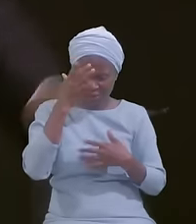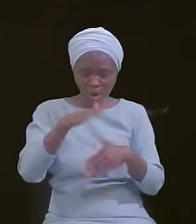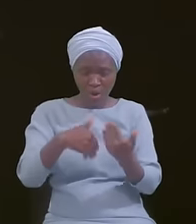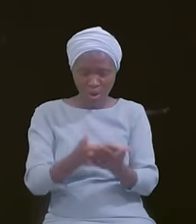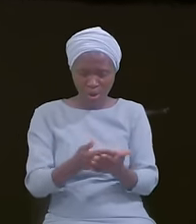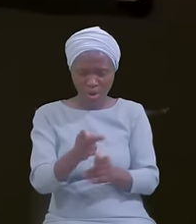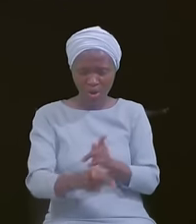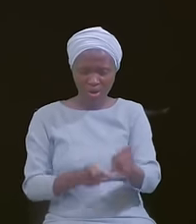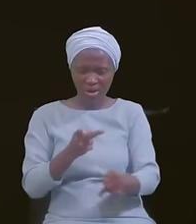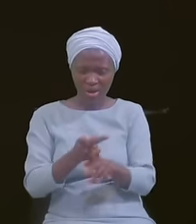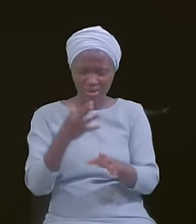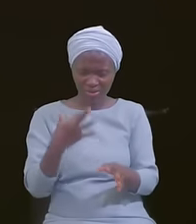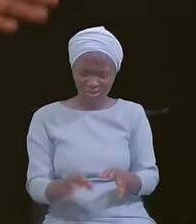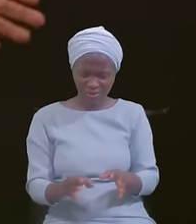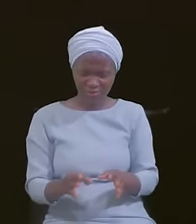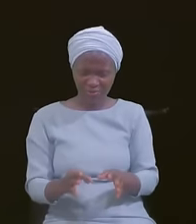plague running